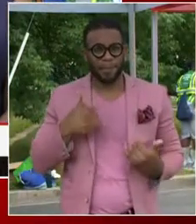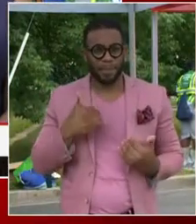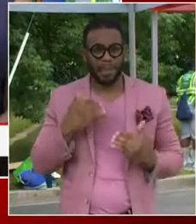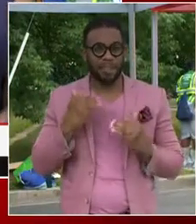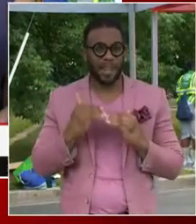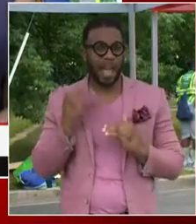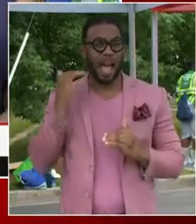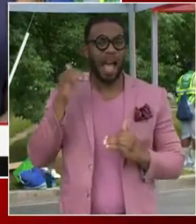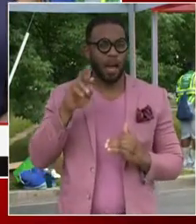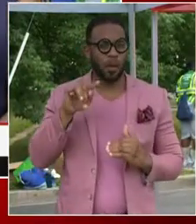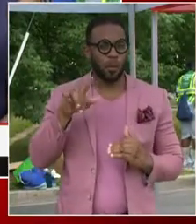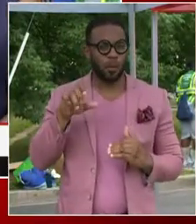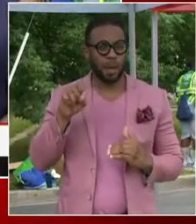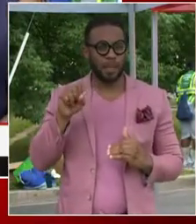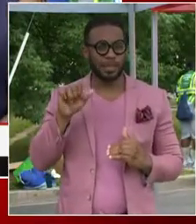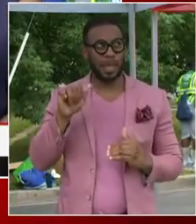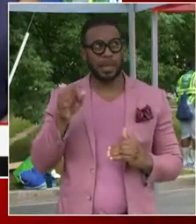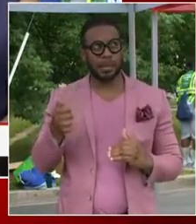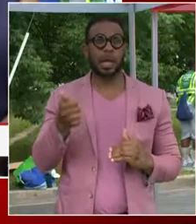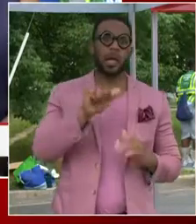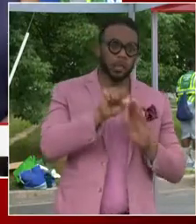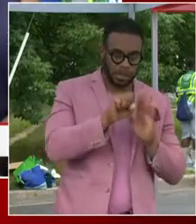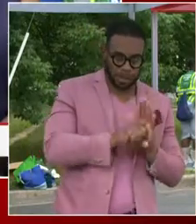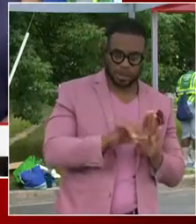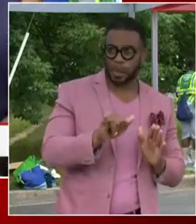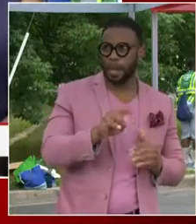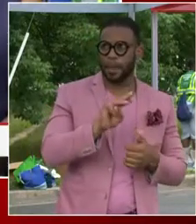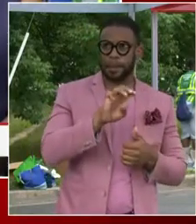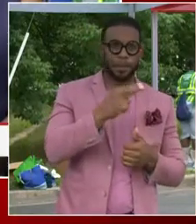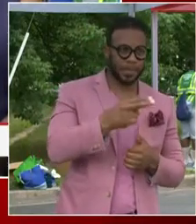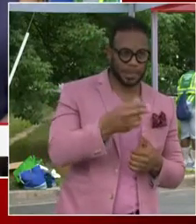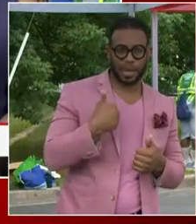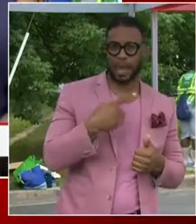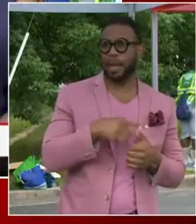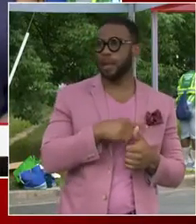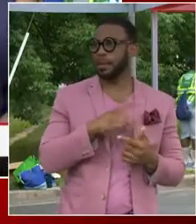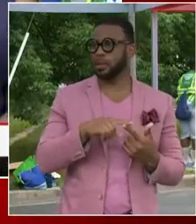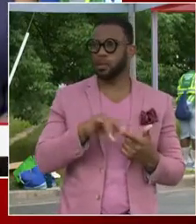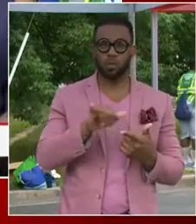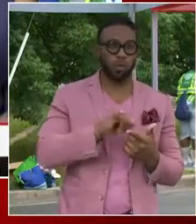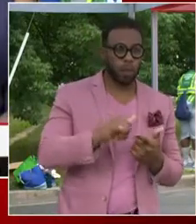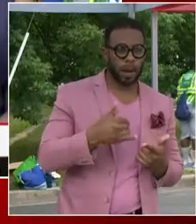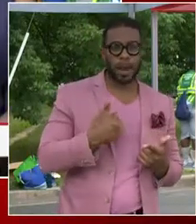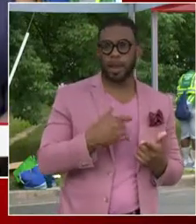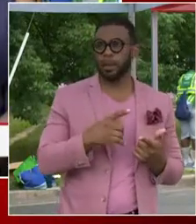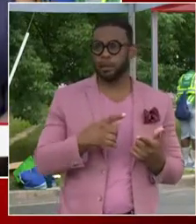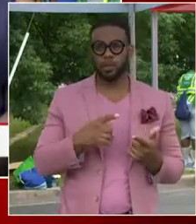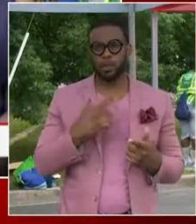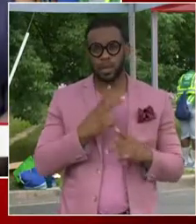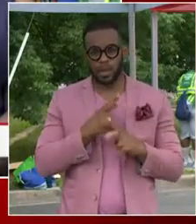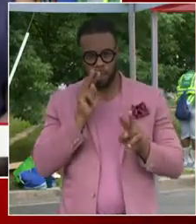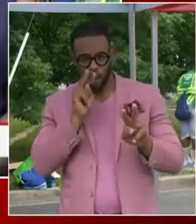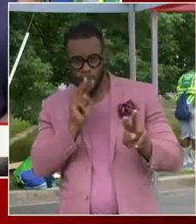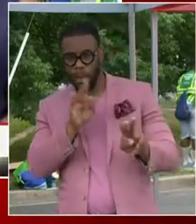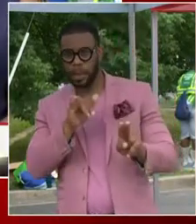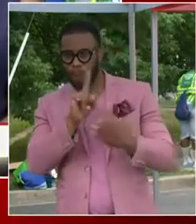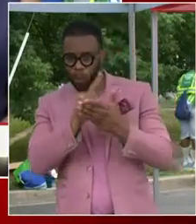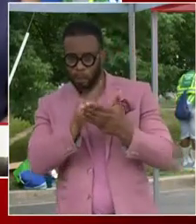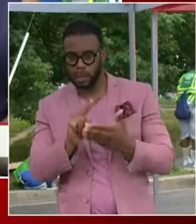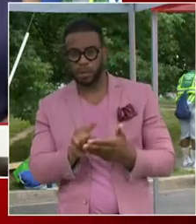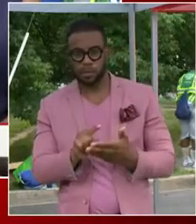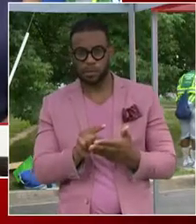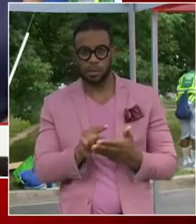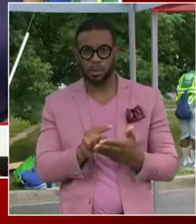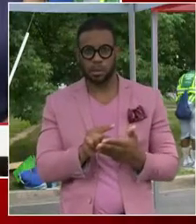higher rates of variants that some other states like Michigan has or New York has, and we keep our eye on that on a weekly